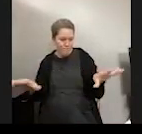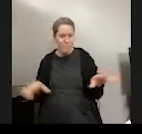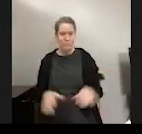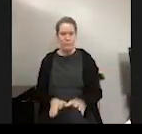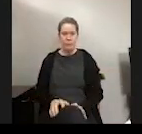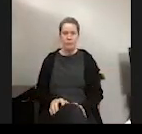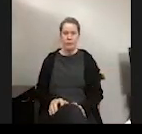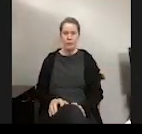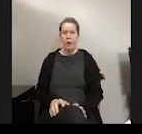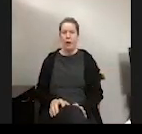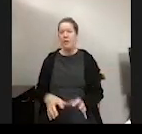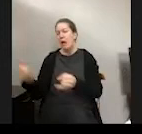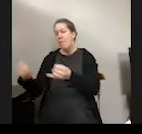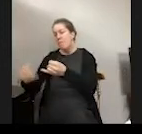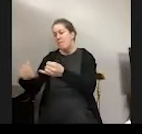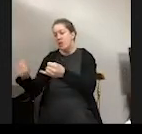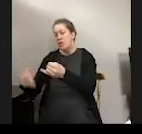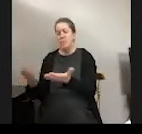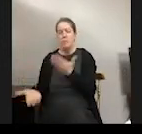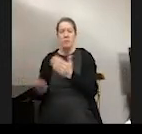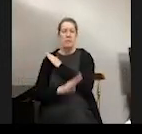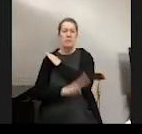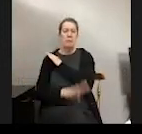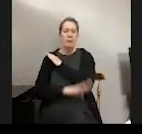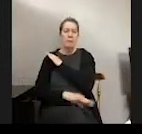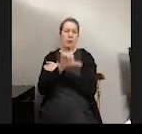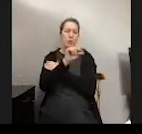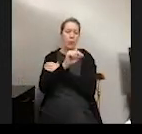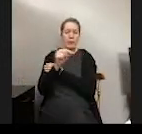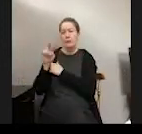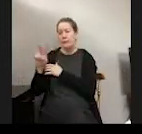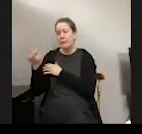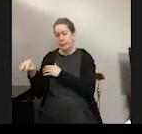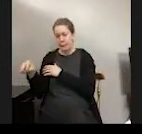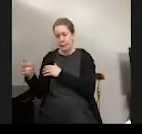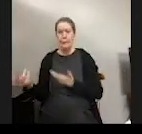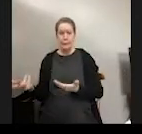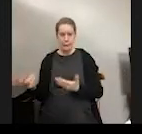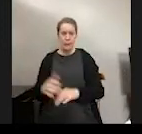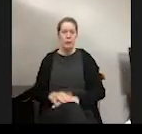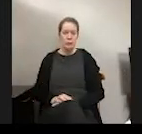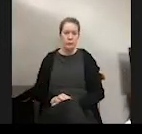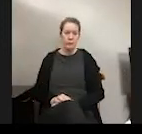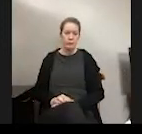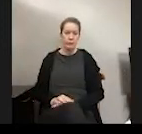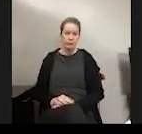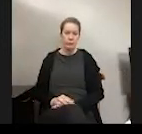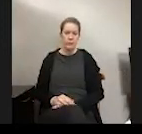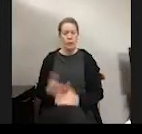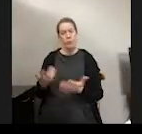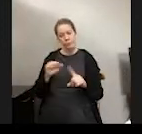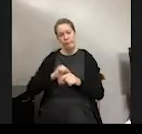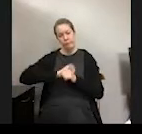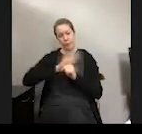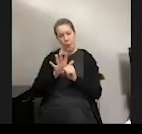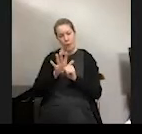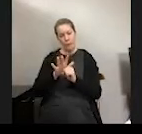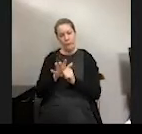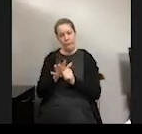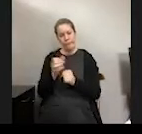off, you know, in September of 2022. But it's definitely caused some delays. But in the meantime, I will say